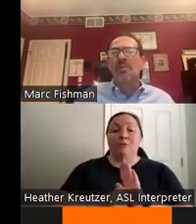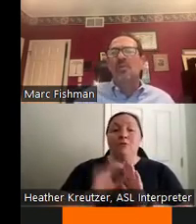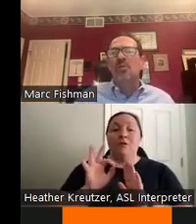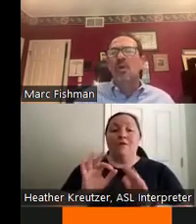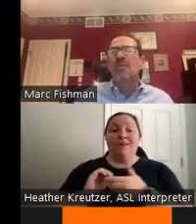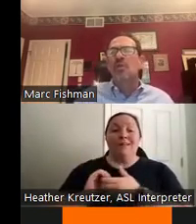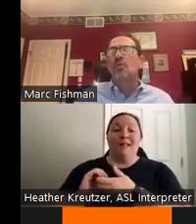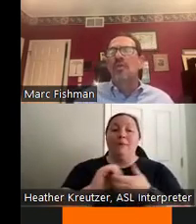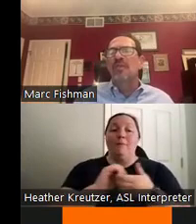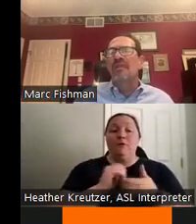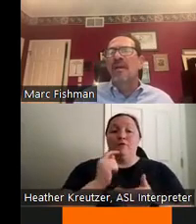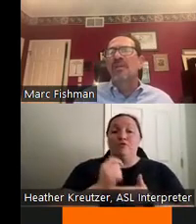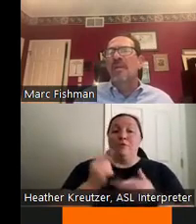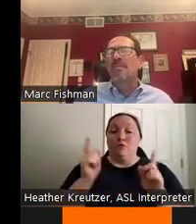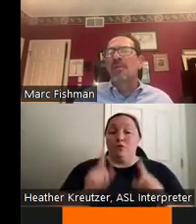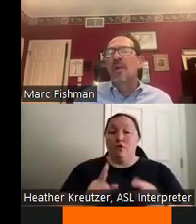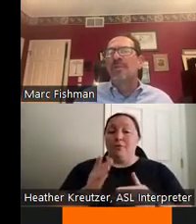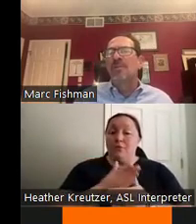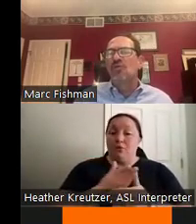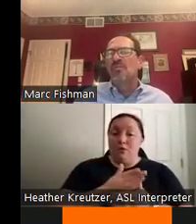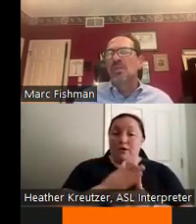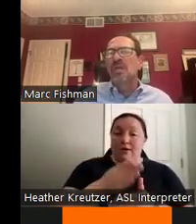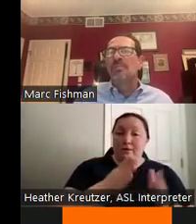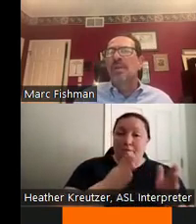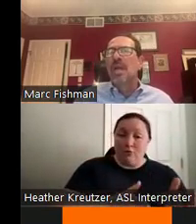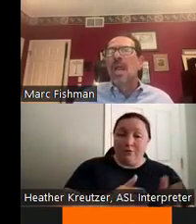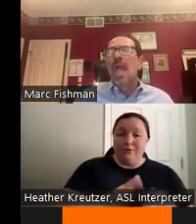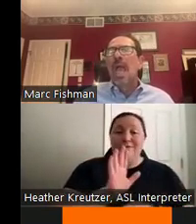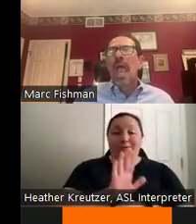treatment agreement between the youth and the family member and the